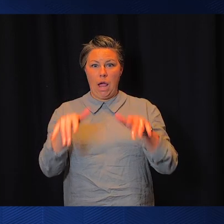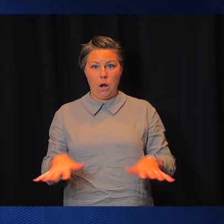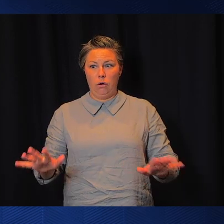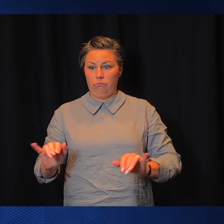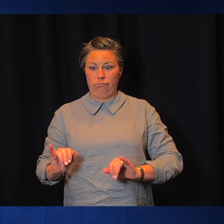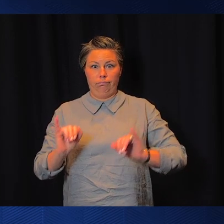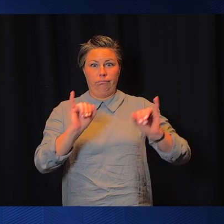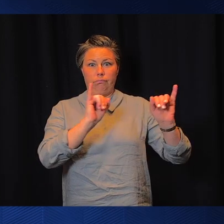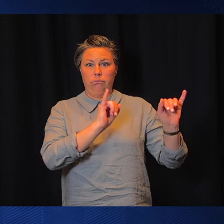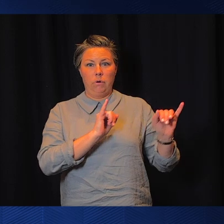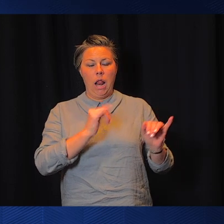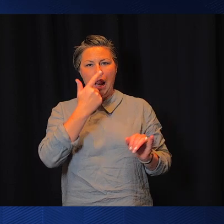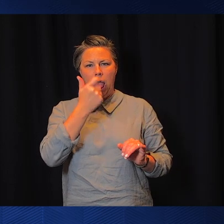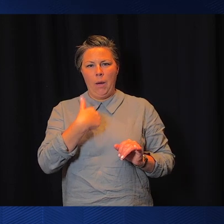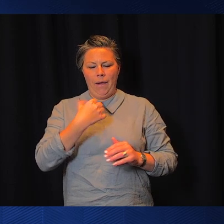crisis.